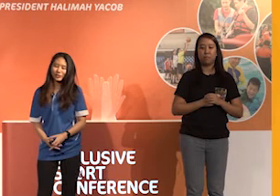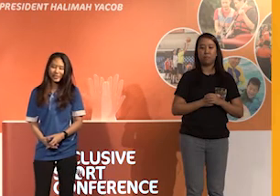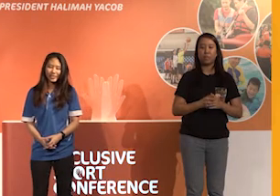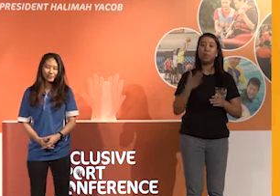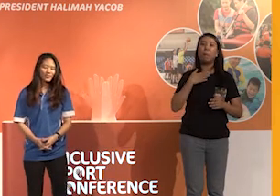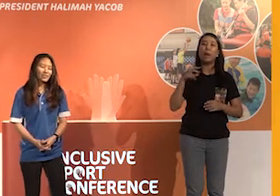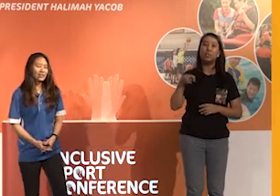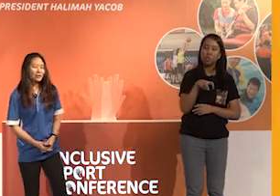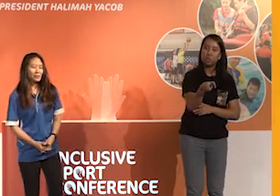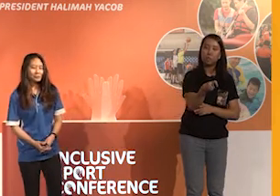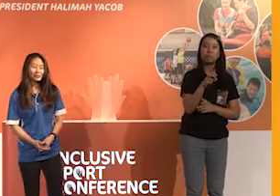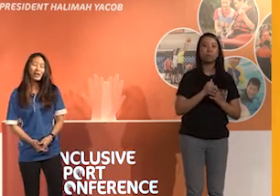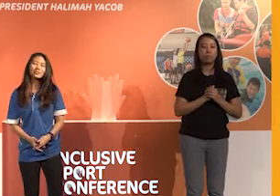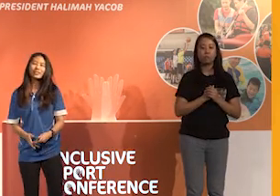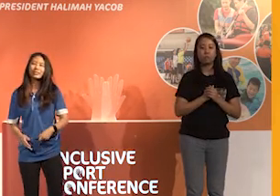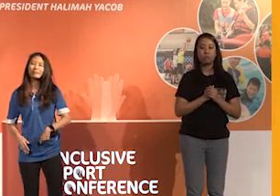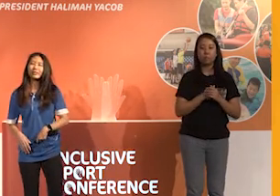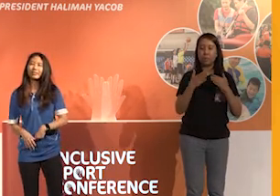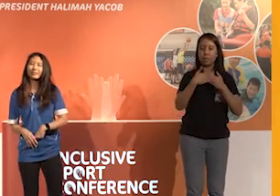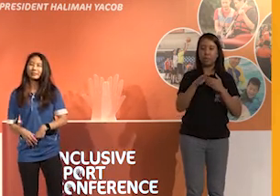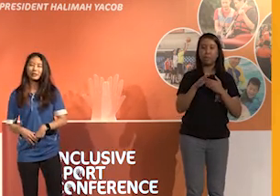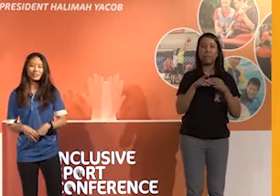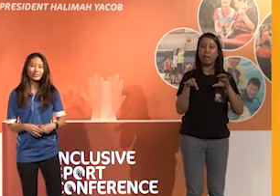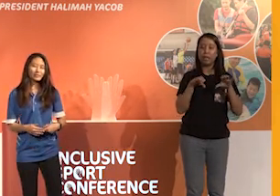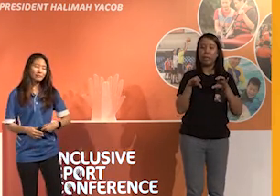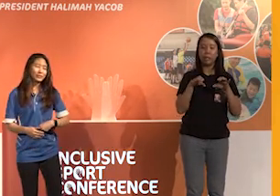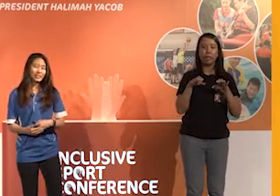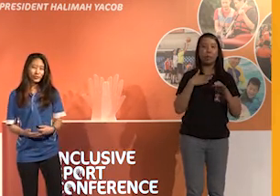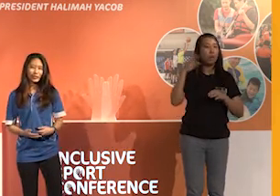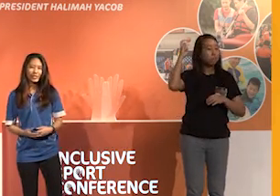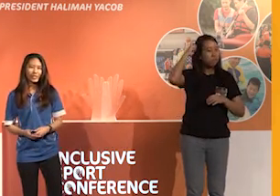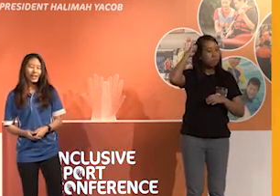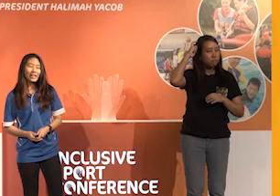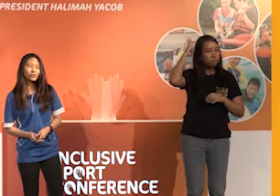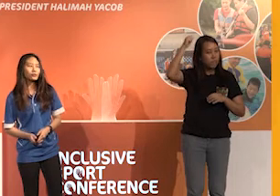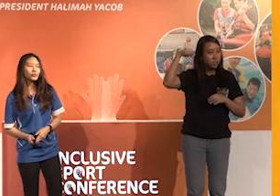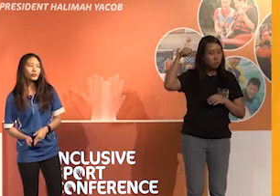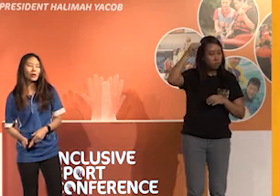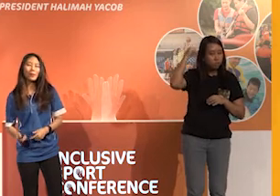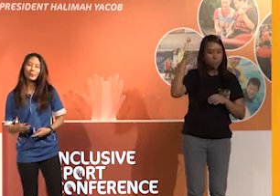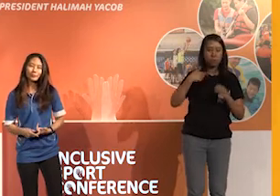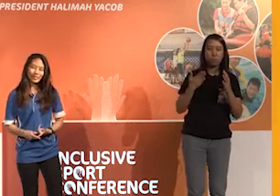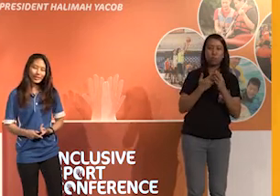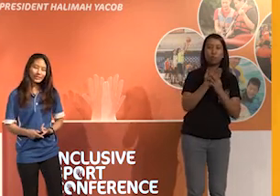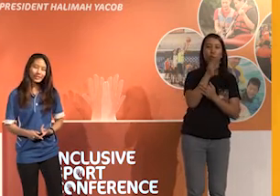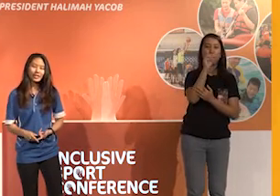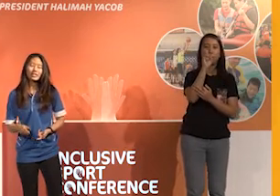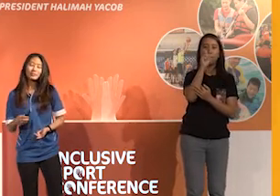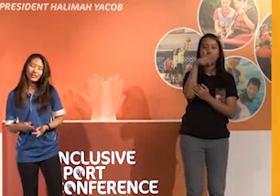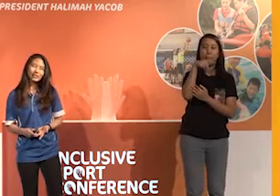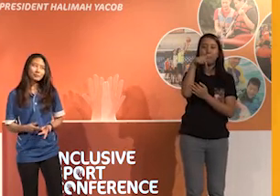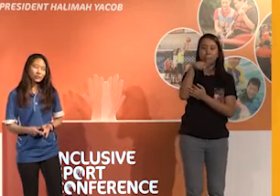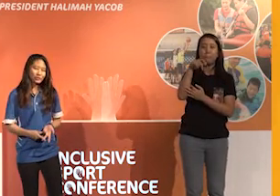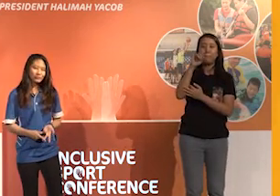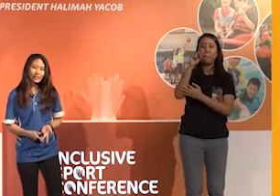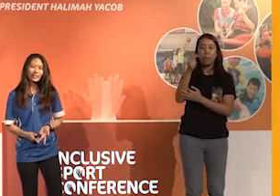So my journey, after I did my cochlear implant surgery, I had to go through a mapping process,